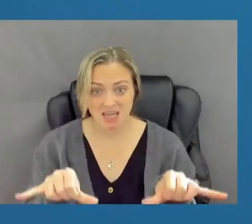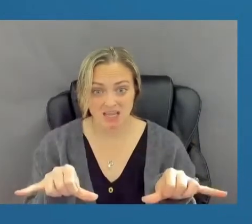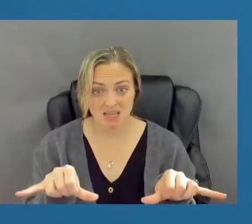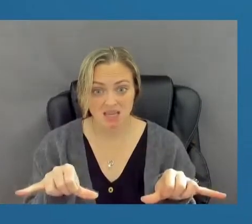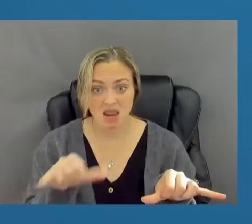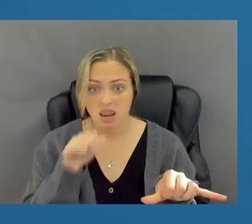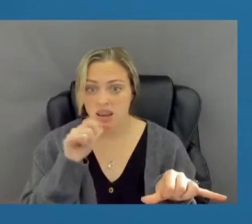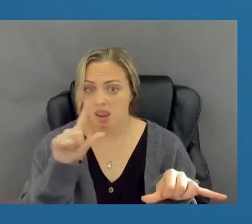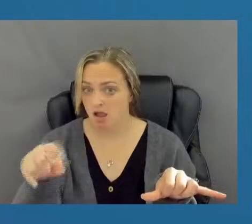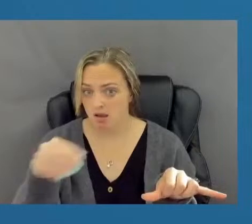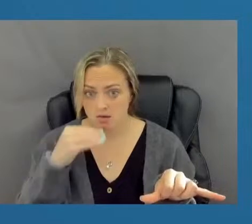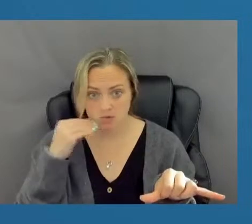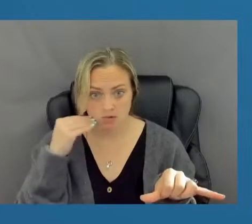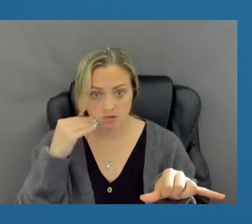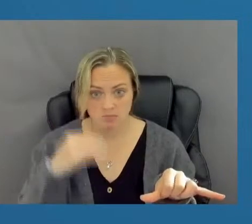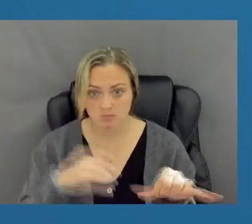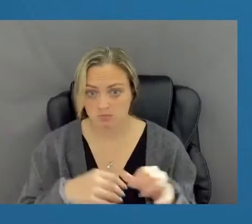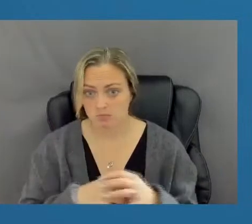go home.